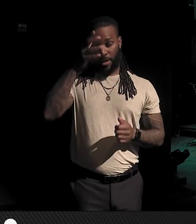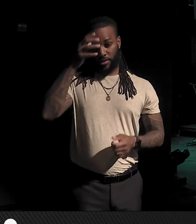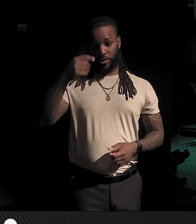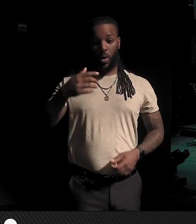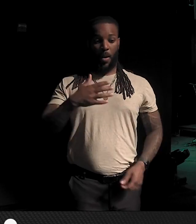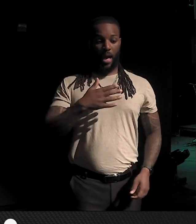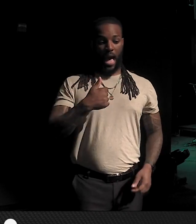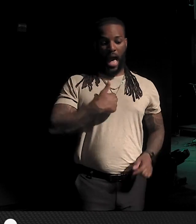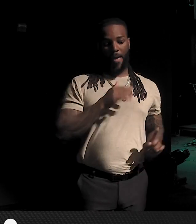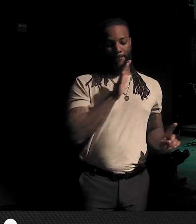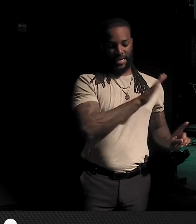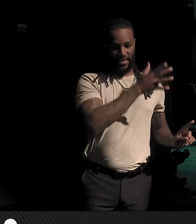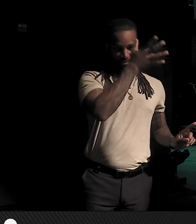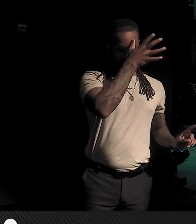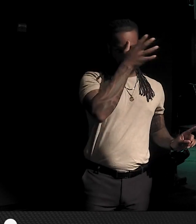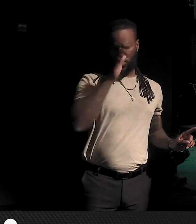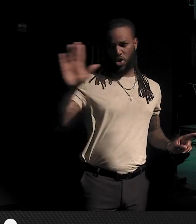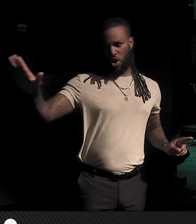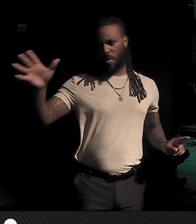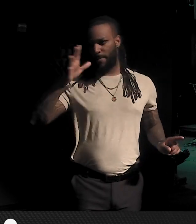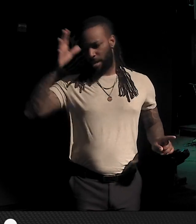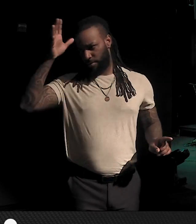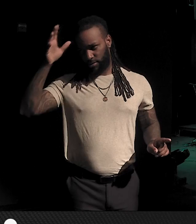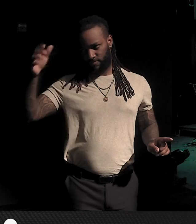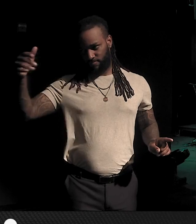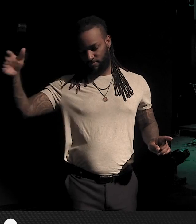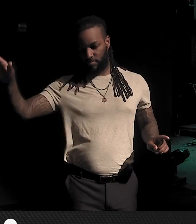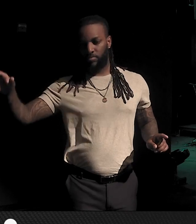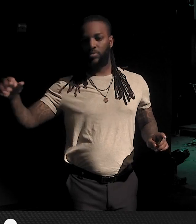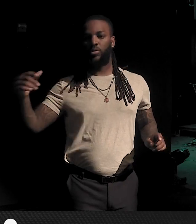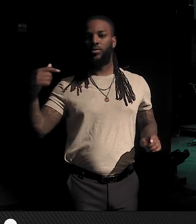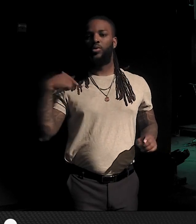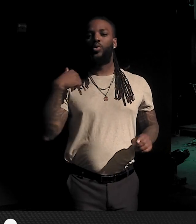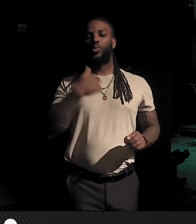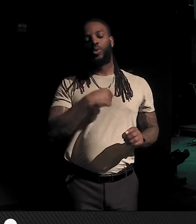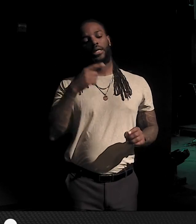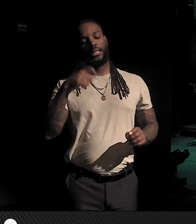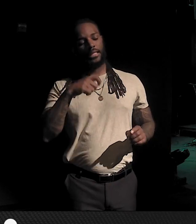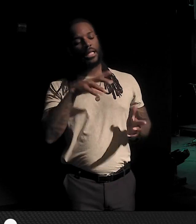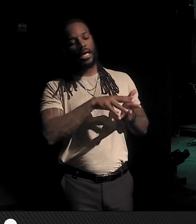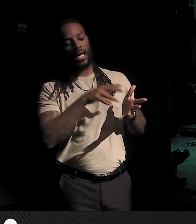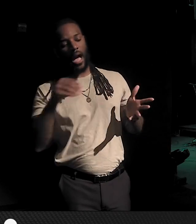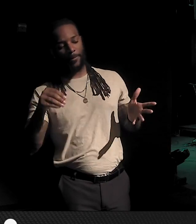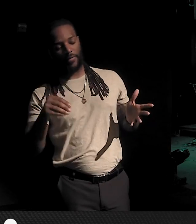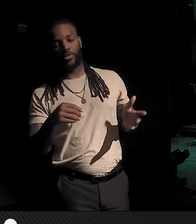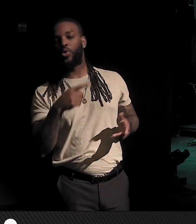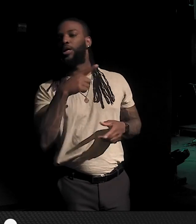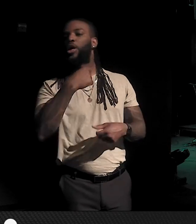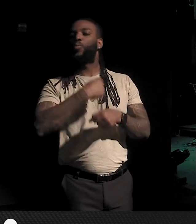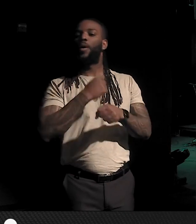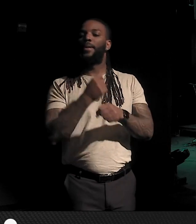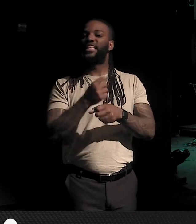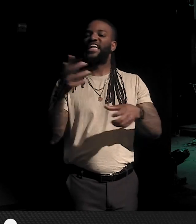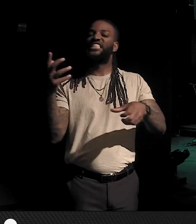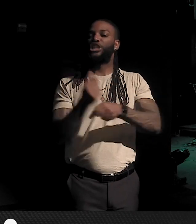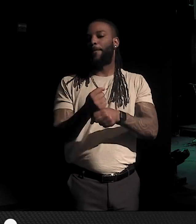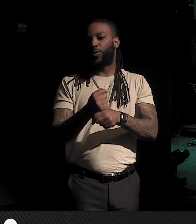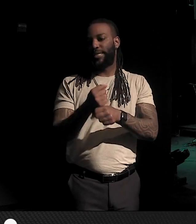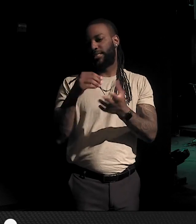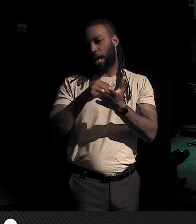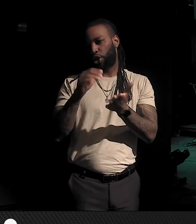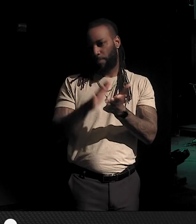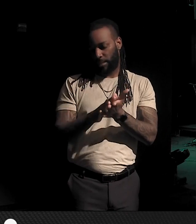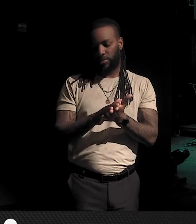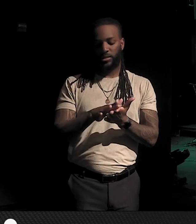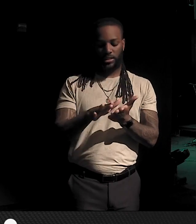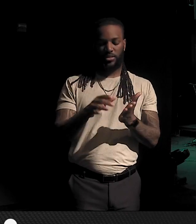her parents, like, we want a memento of it. We want like a copy of it. So he would create something called a summary document, and